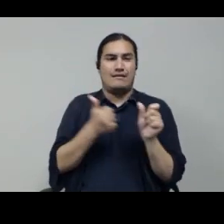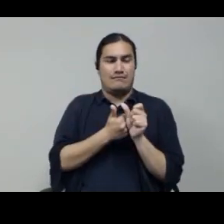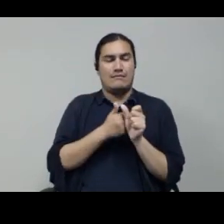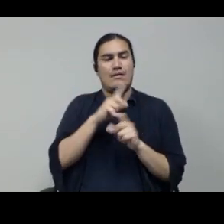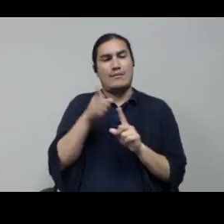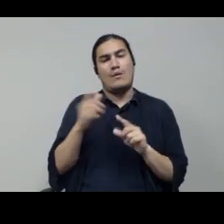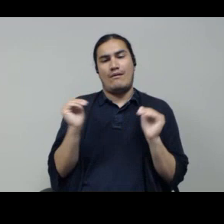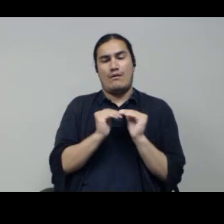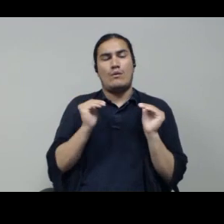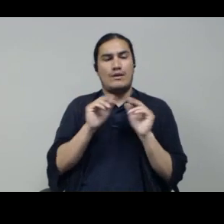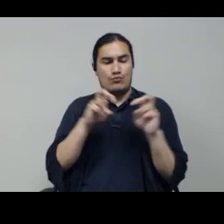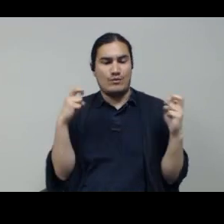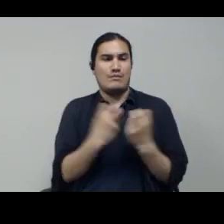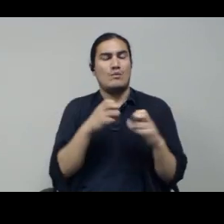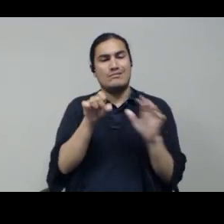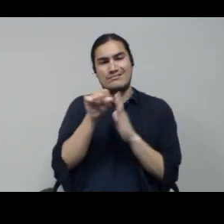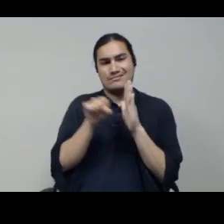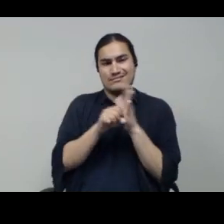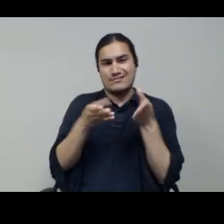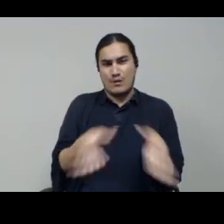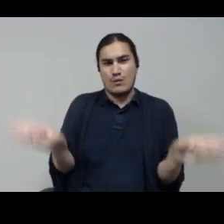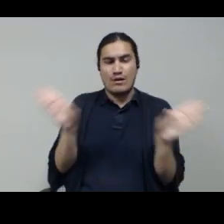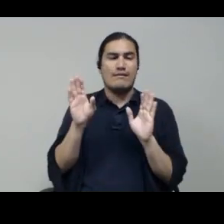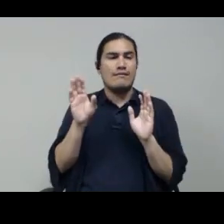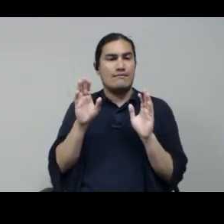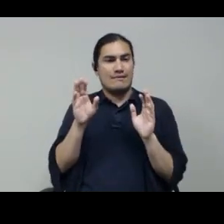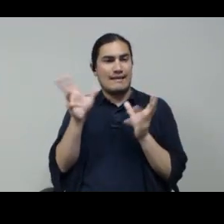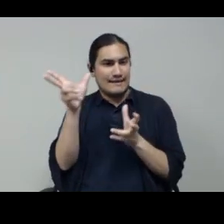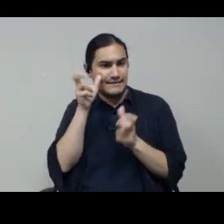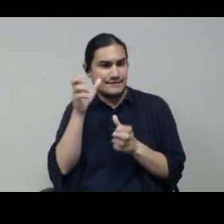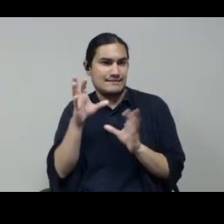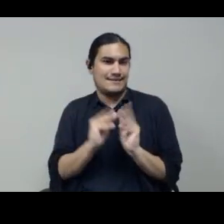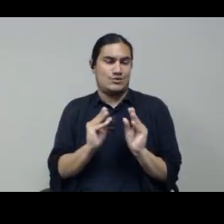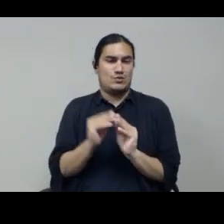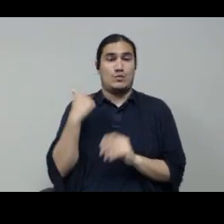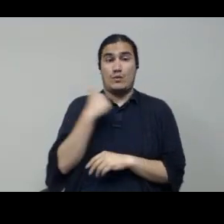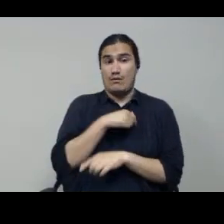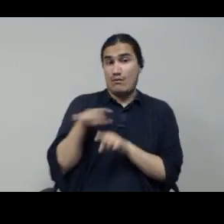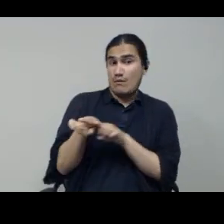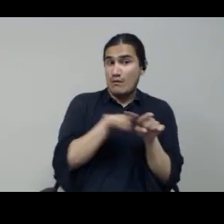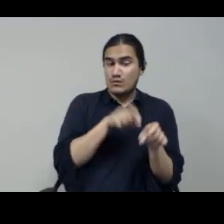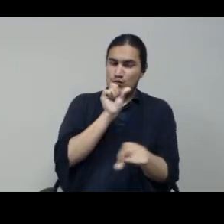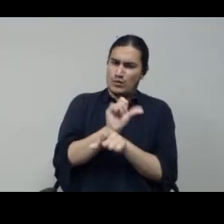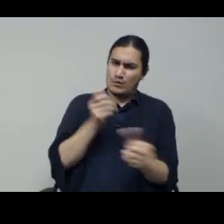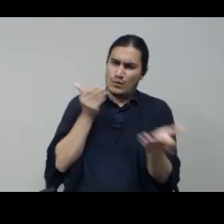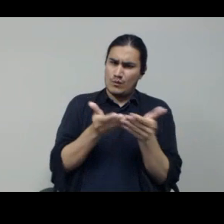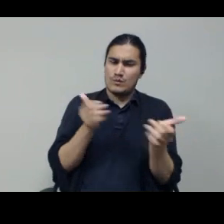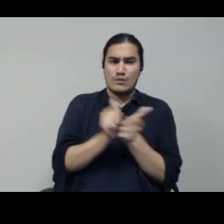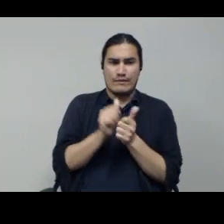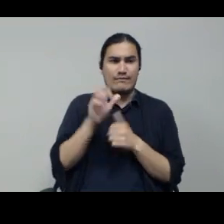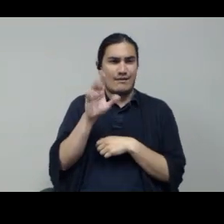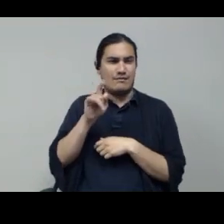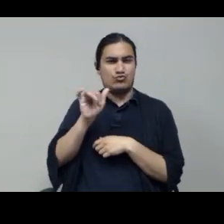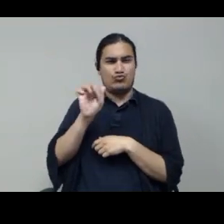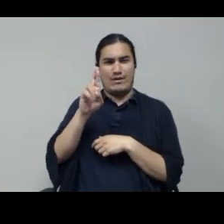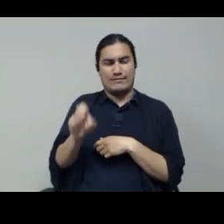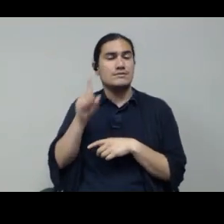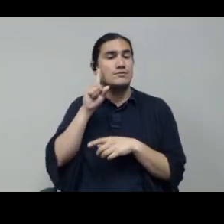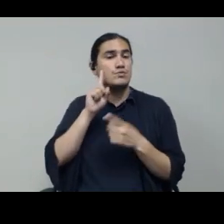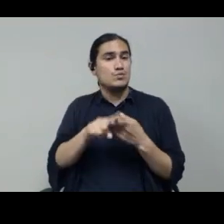Advisory Roundtable and the statewide equity listening session. We are also working closely with CTC and Caltrans to